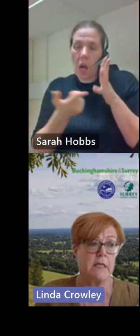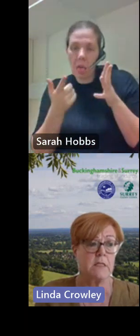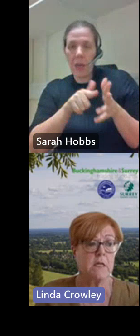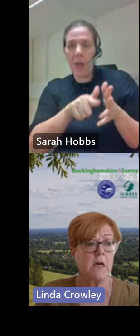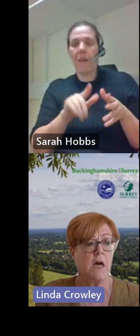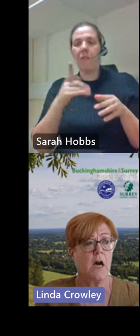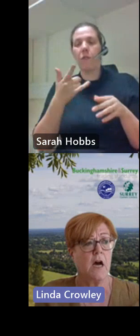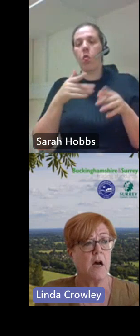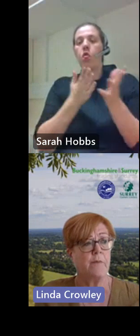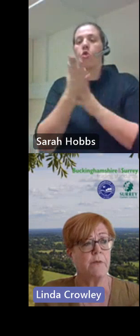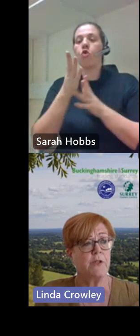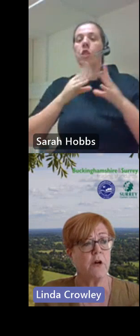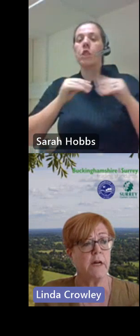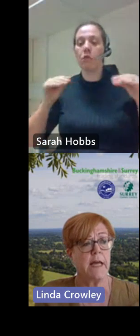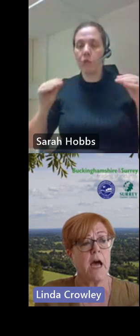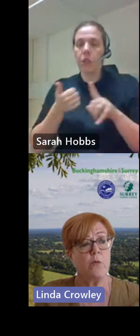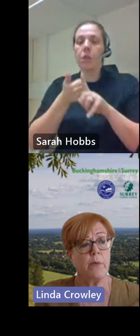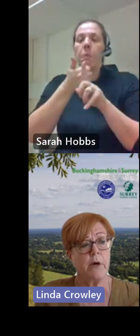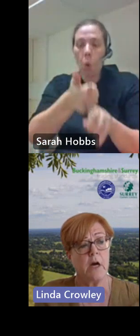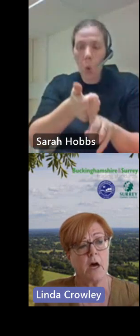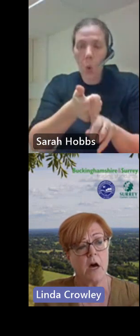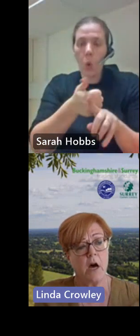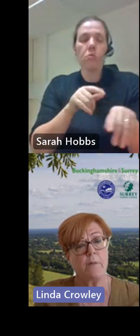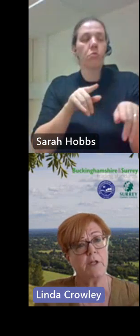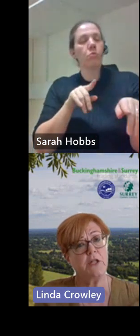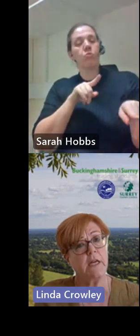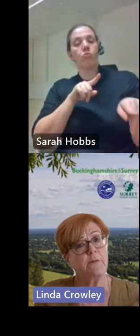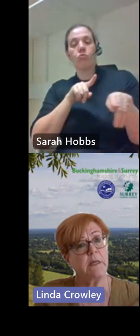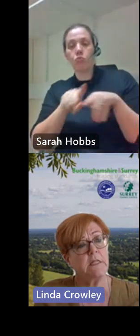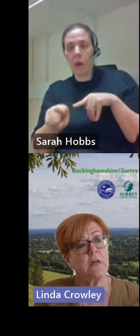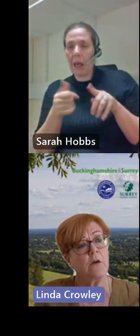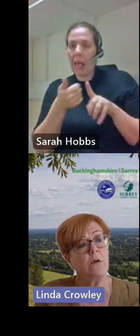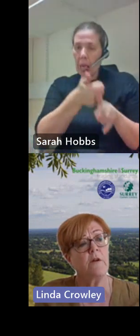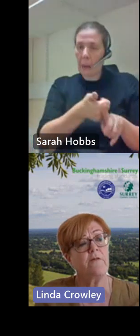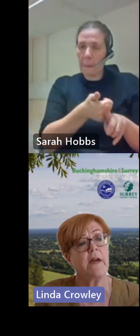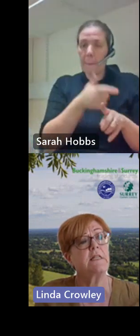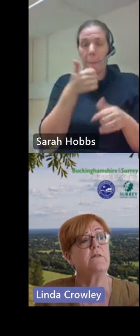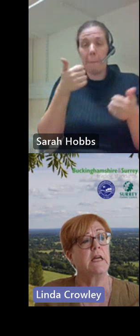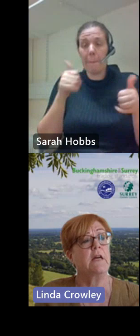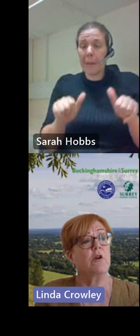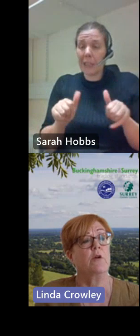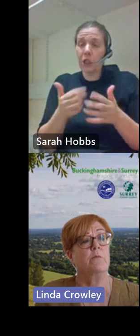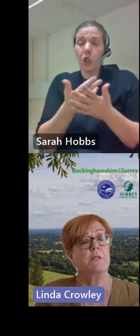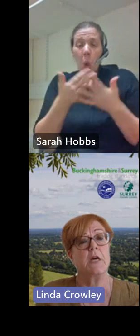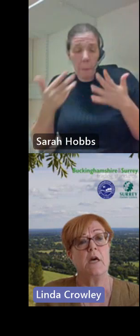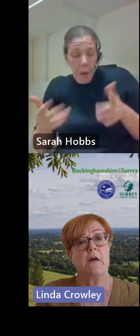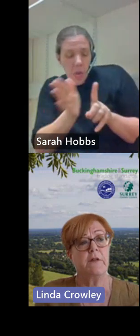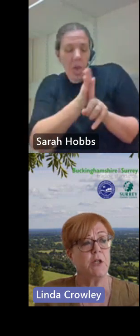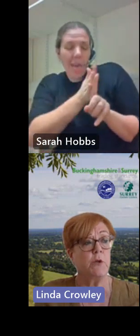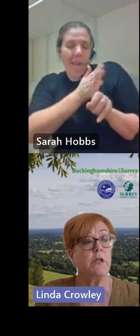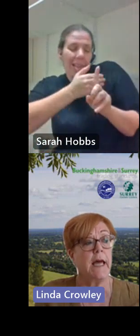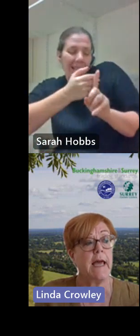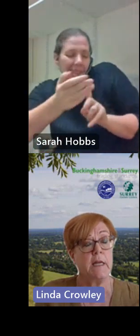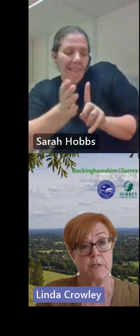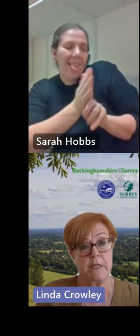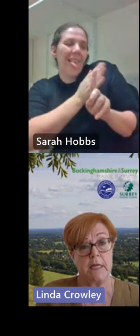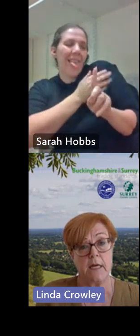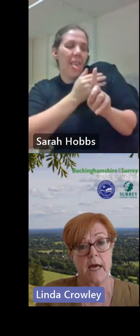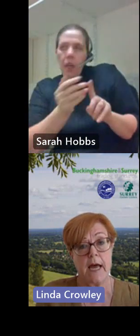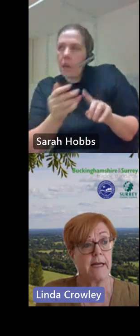other means to try and help her. But she had been so effectively groomed that she wouldn't